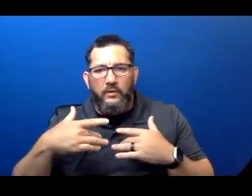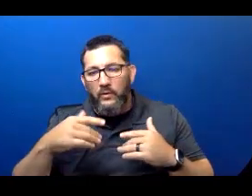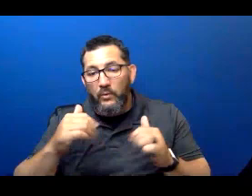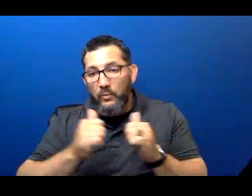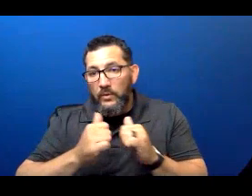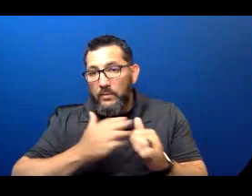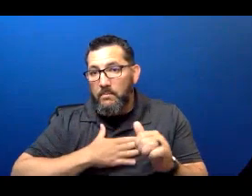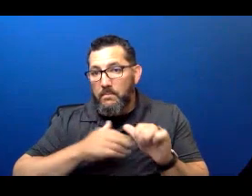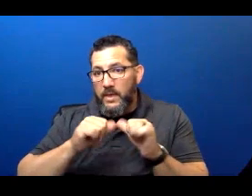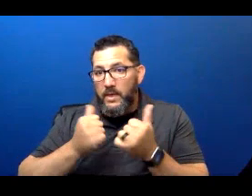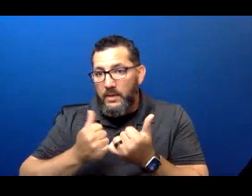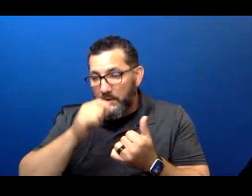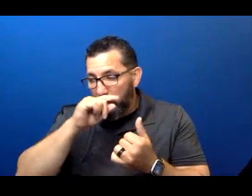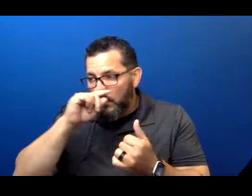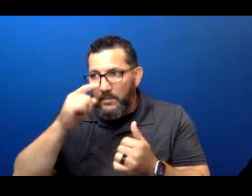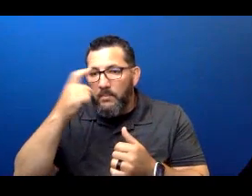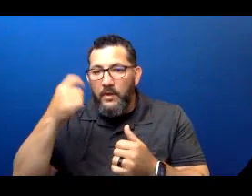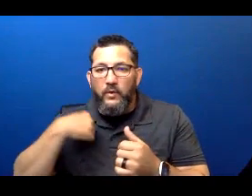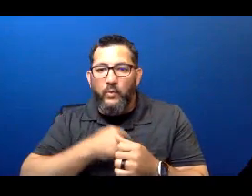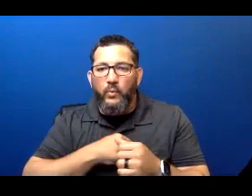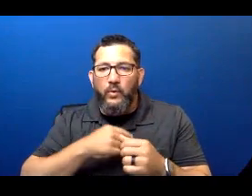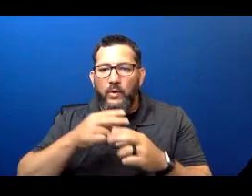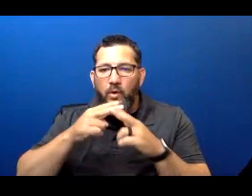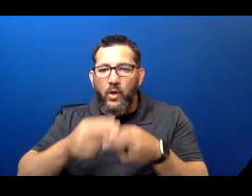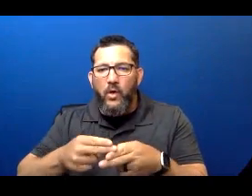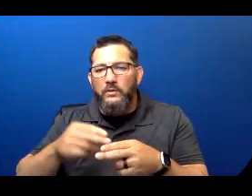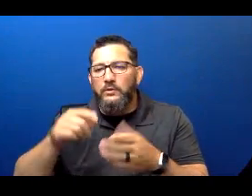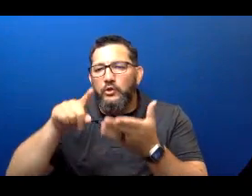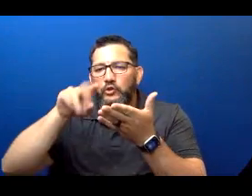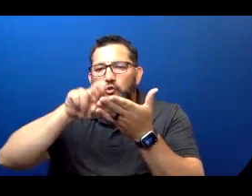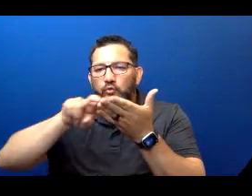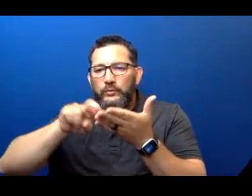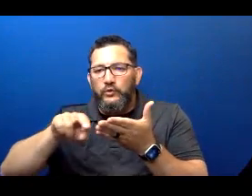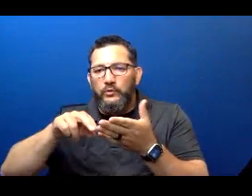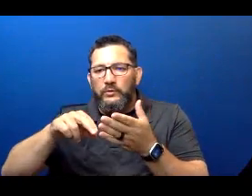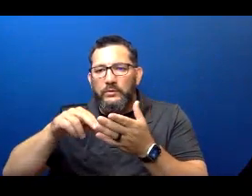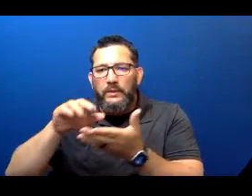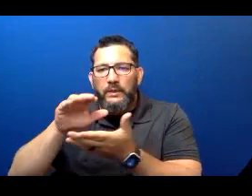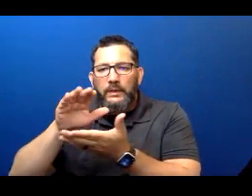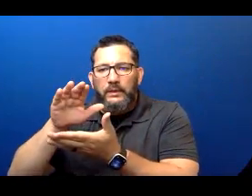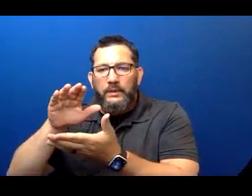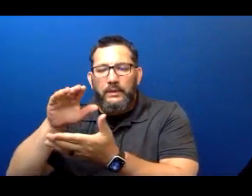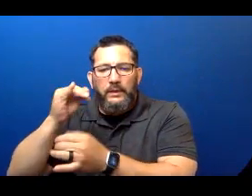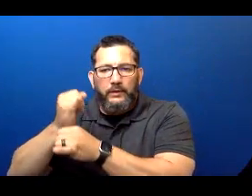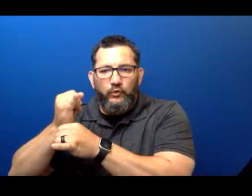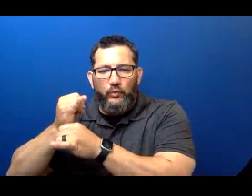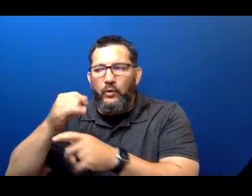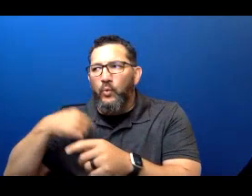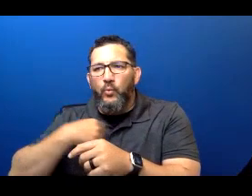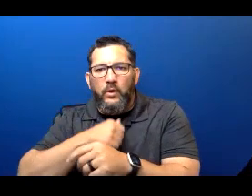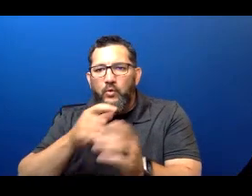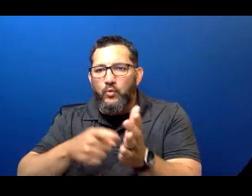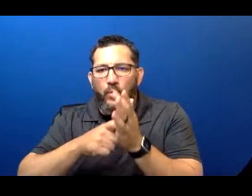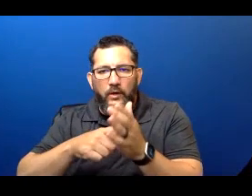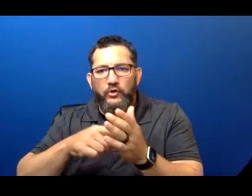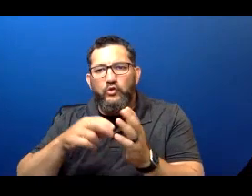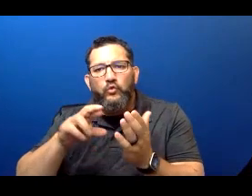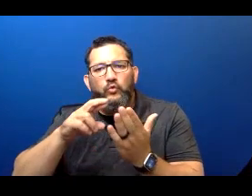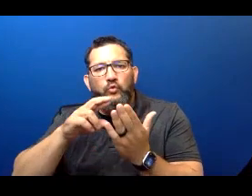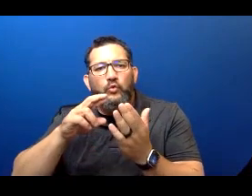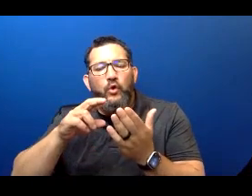that because we are classified as a research institute, we are not required to register our vaccinations that